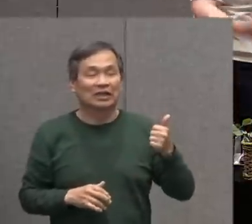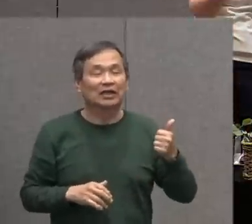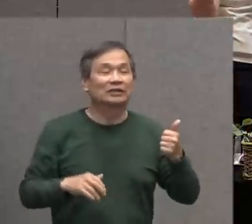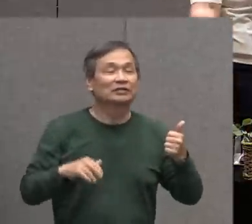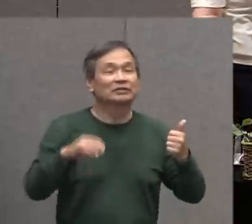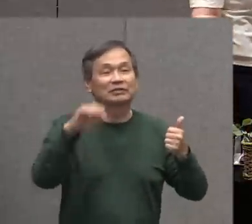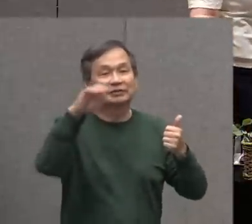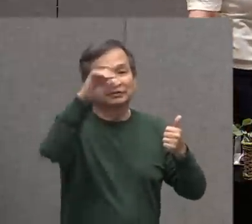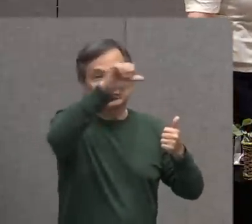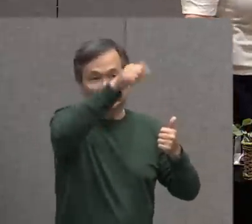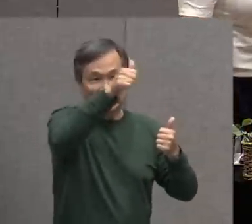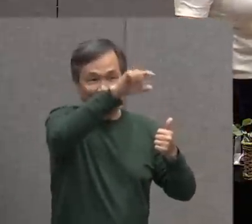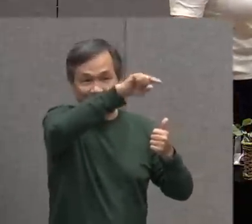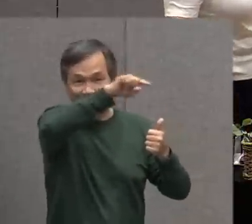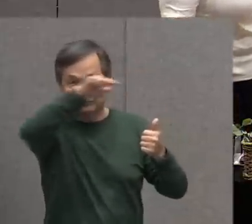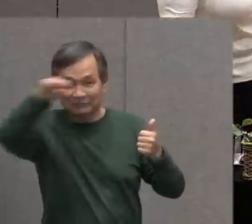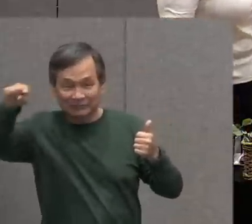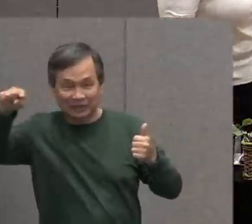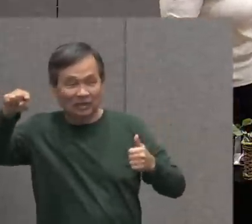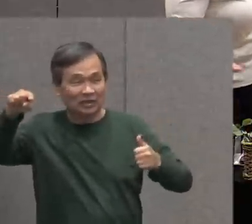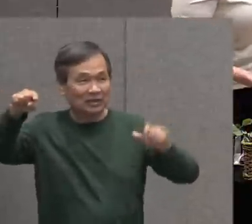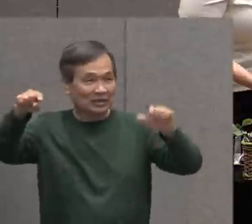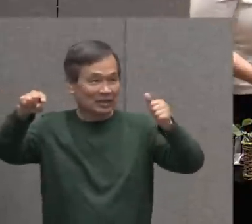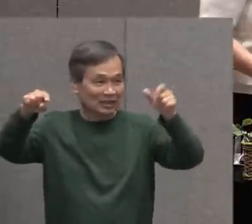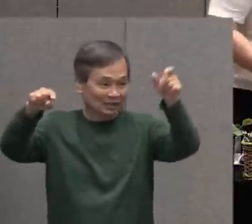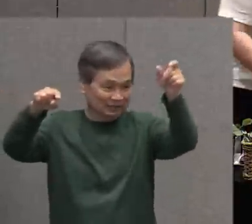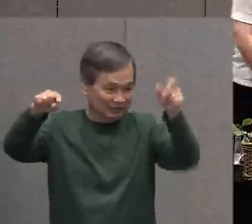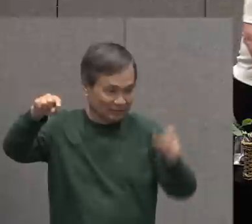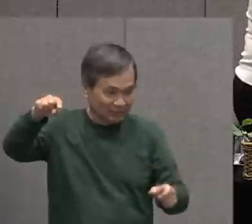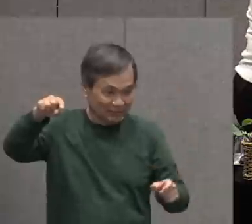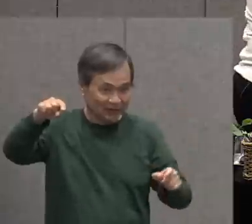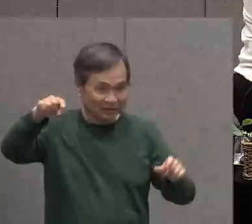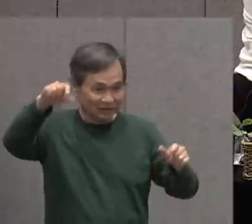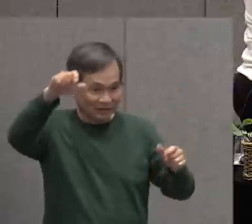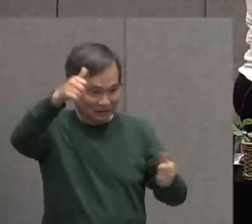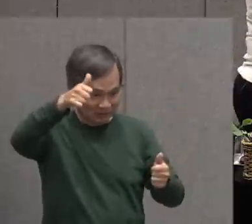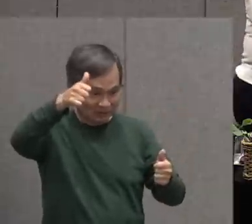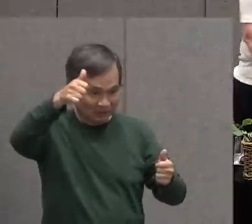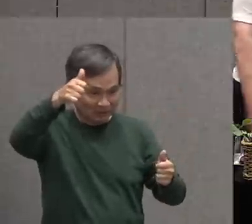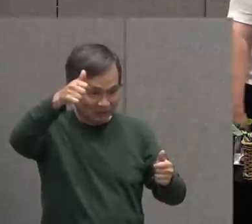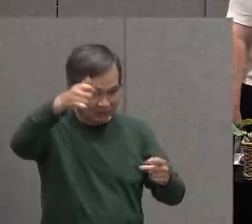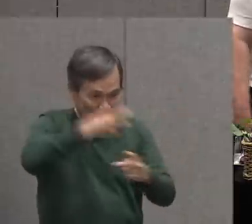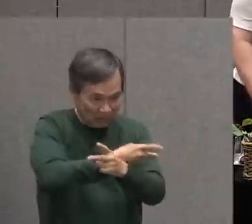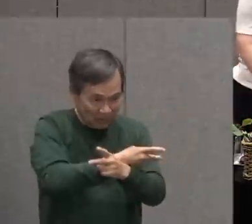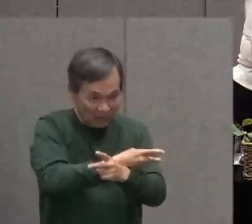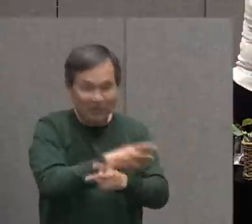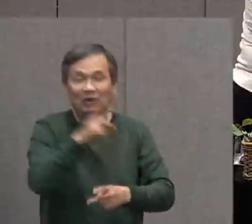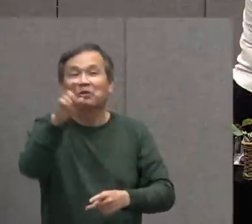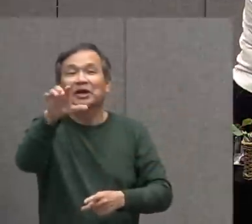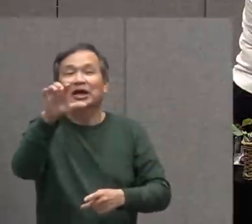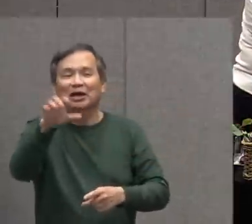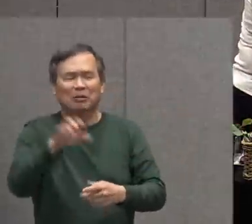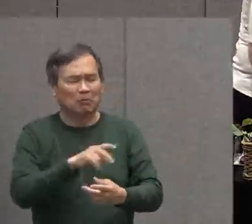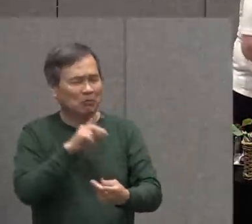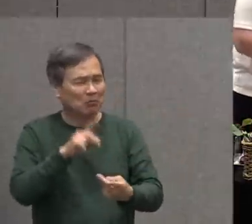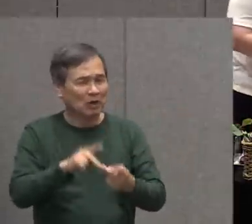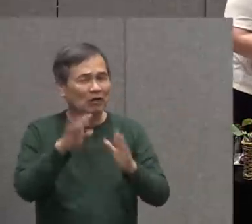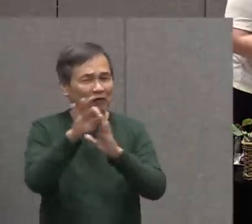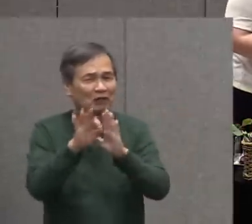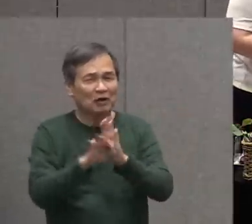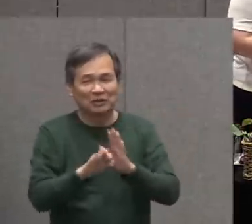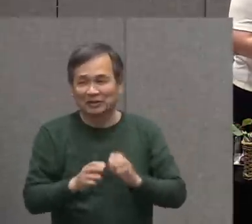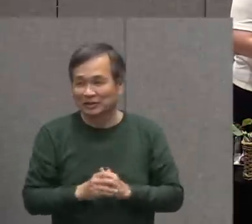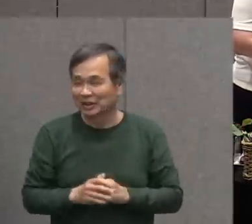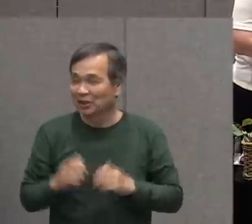columns, 10 times 10, 100. So all right. Length times your width. There's your formula. Perfect. Right, perfect. It worked just fine.